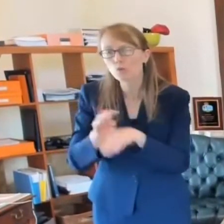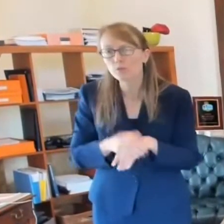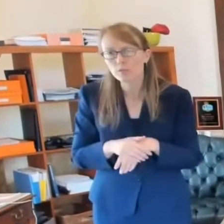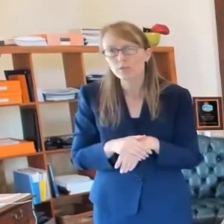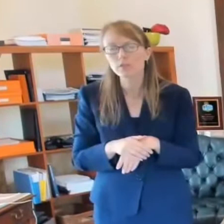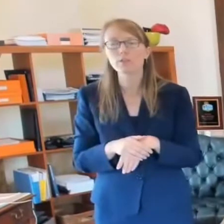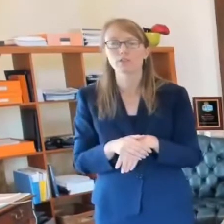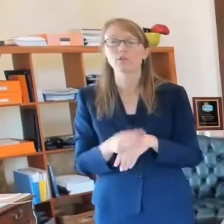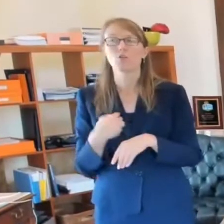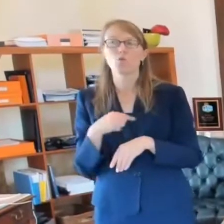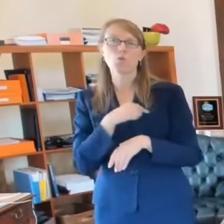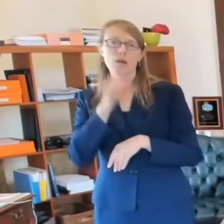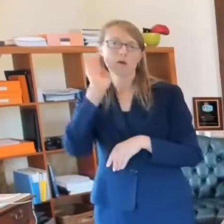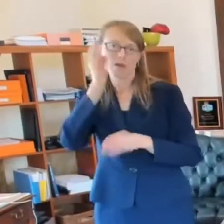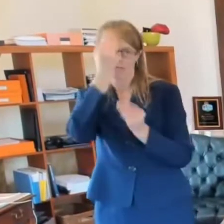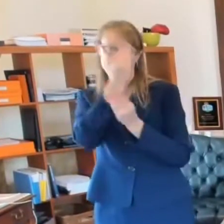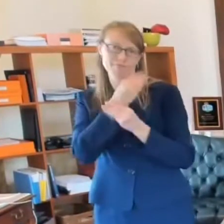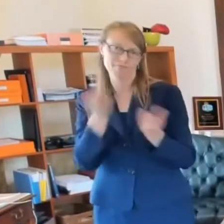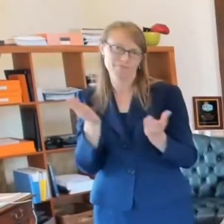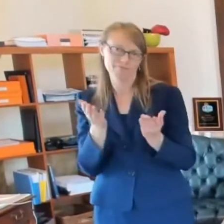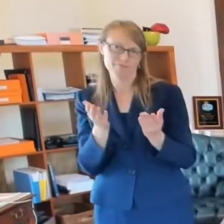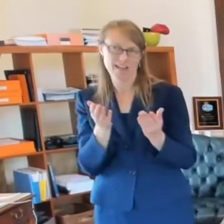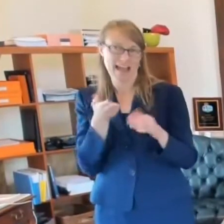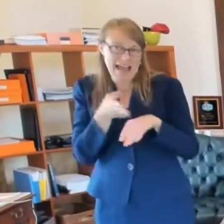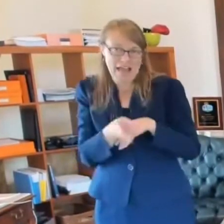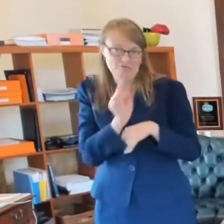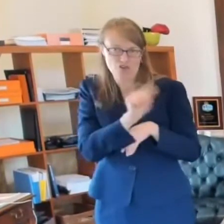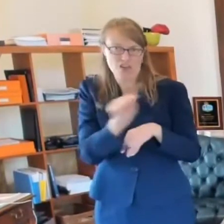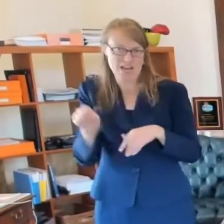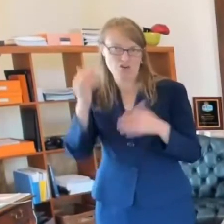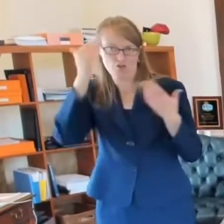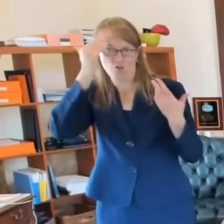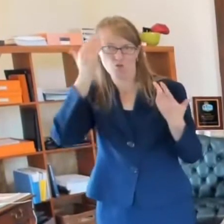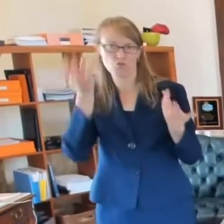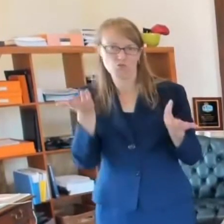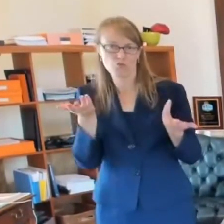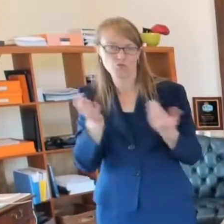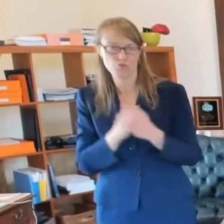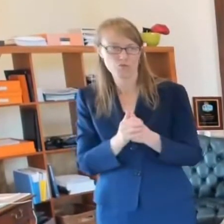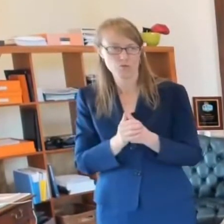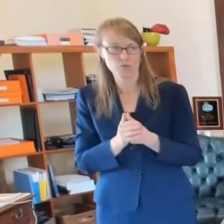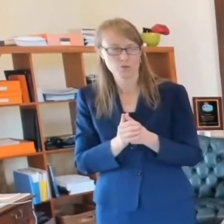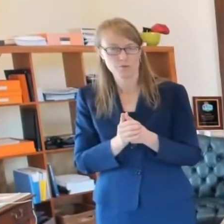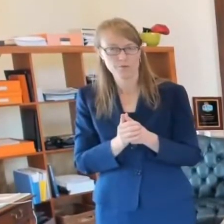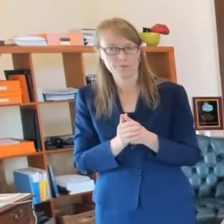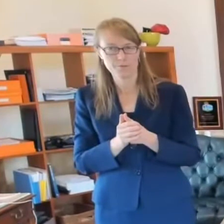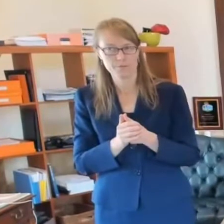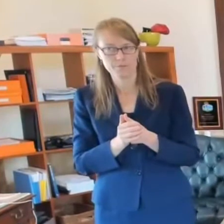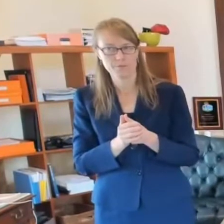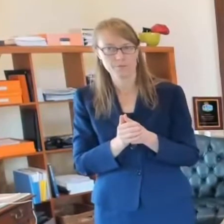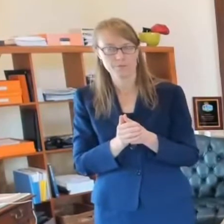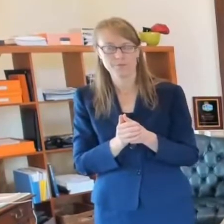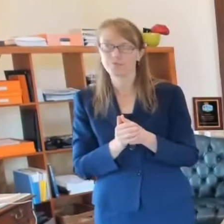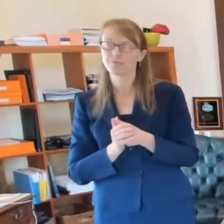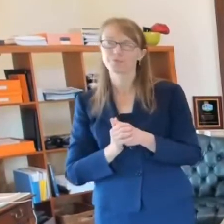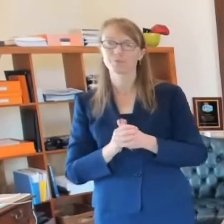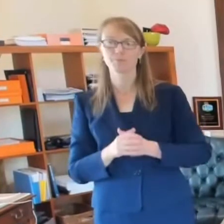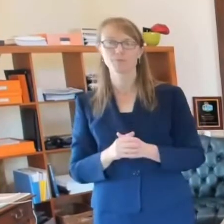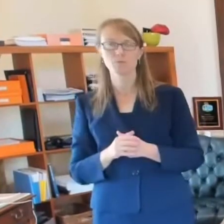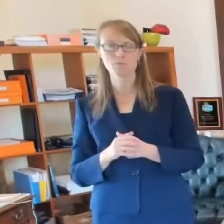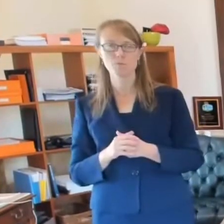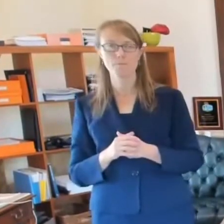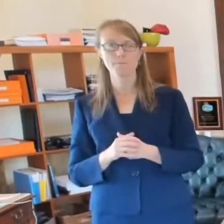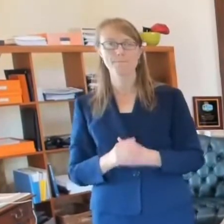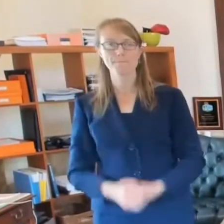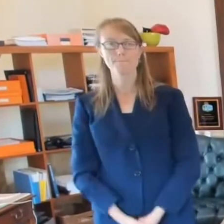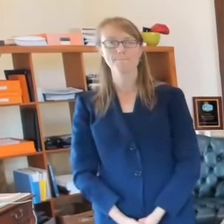all received notifications. What is a way, in light of the news today, Mayor, what is a way that people and or